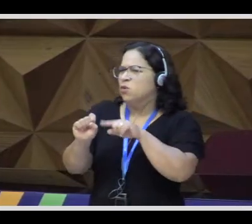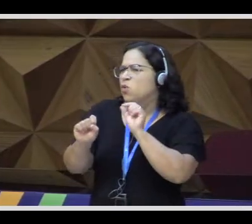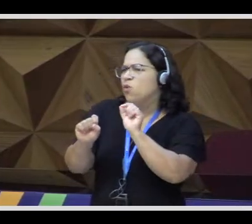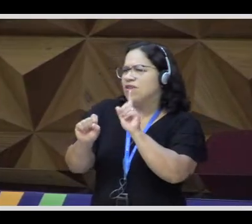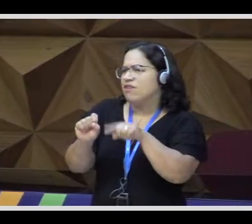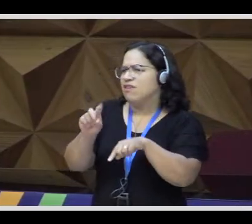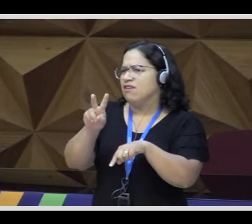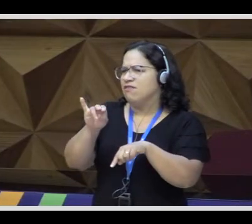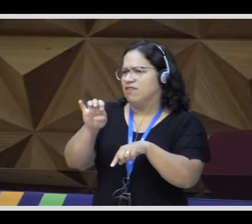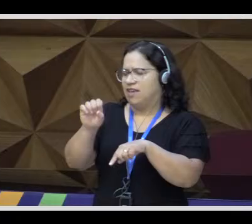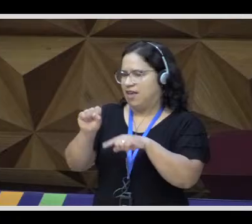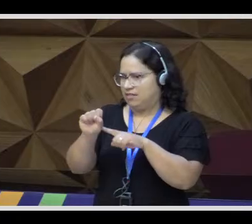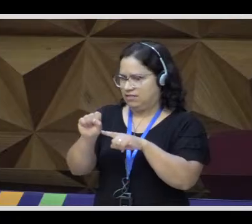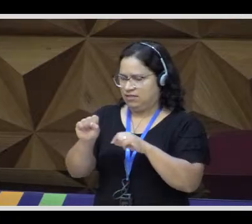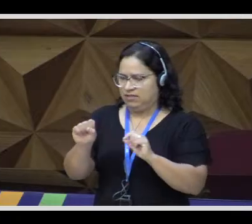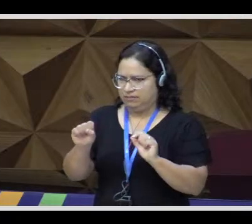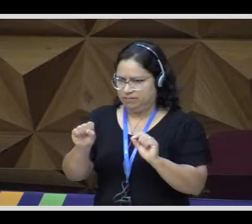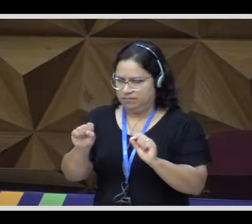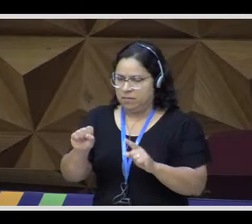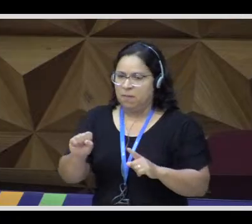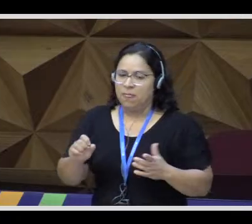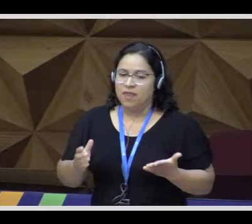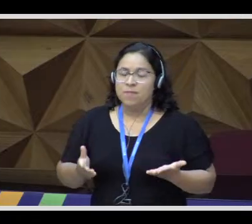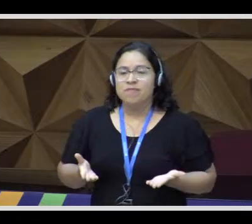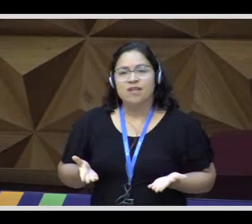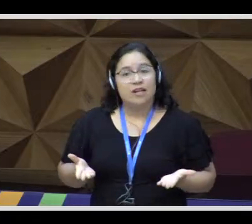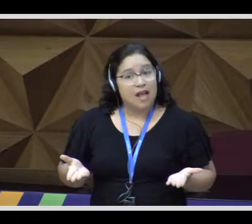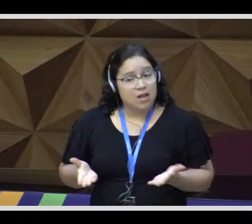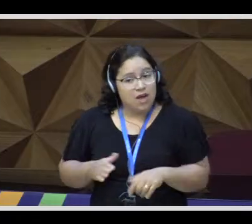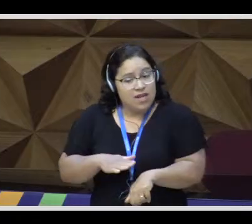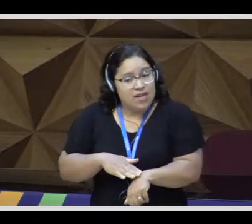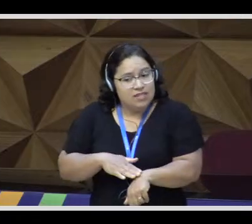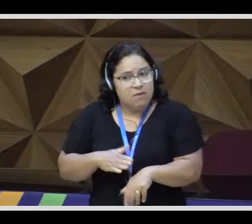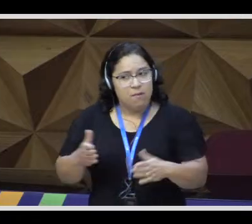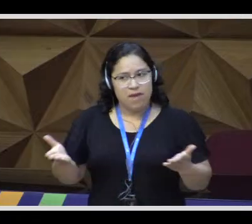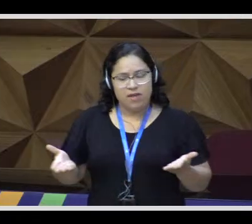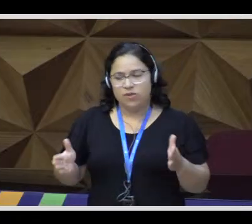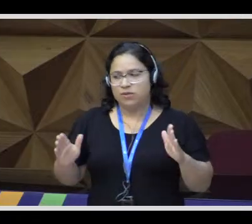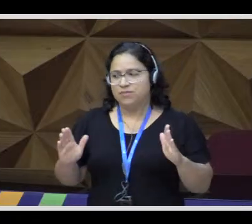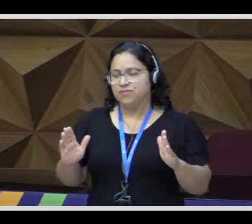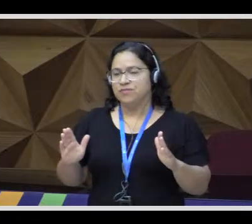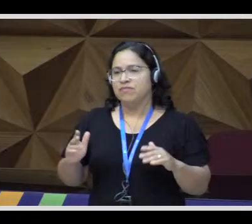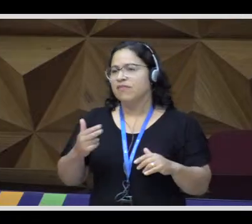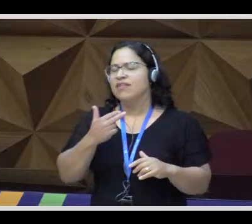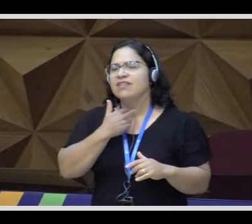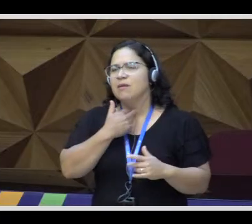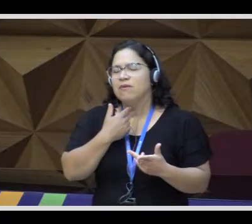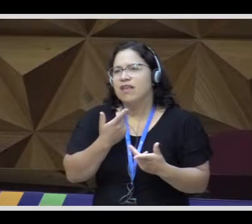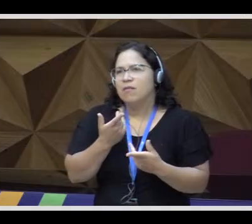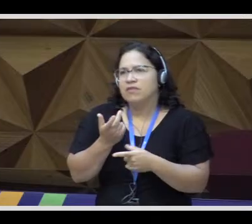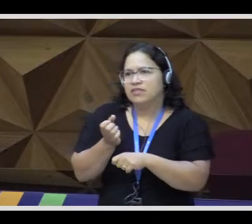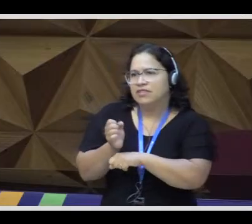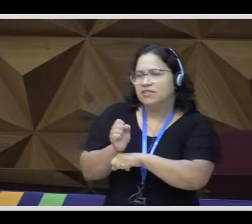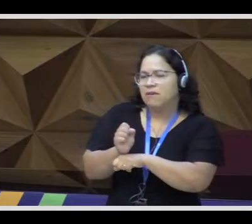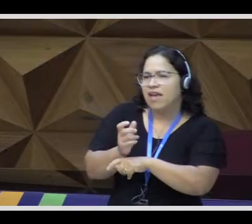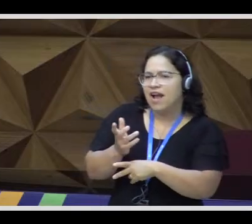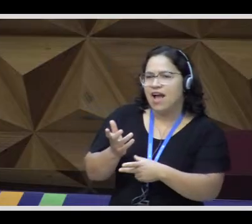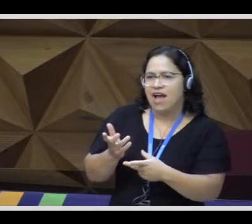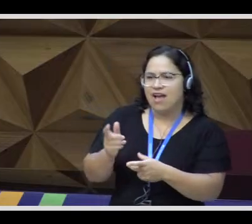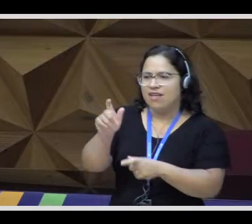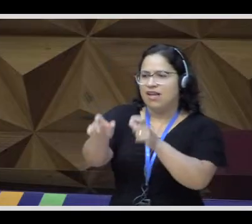Twitter or X right now to, you know, make compliments about people. You just go there to, you